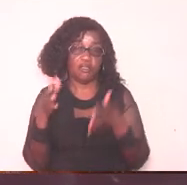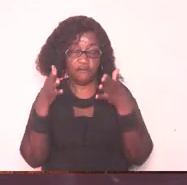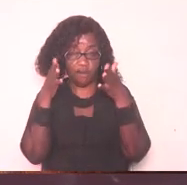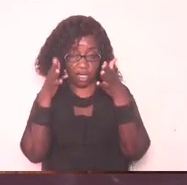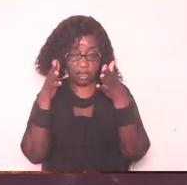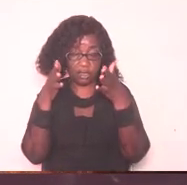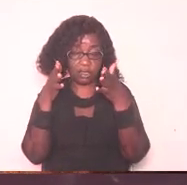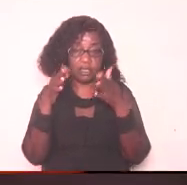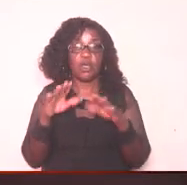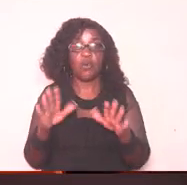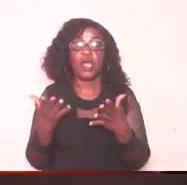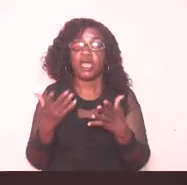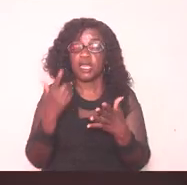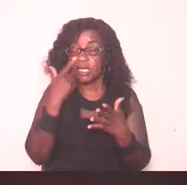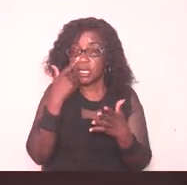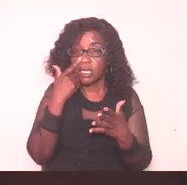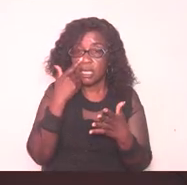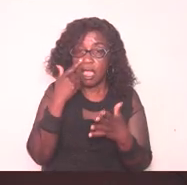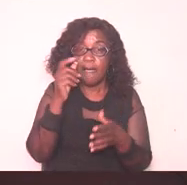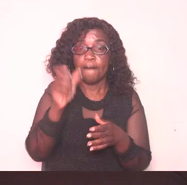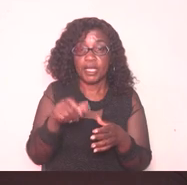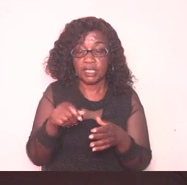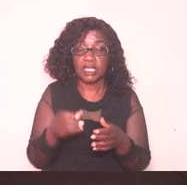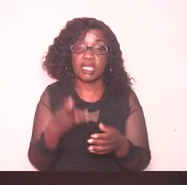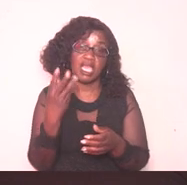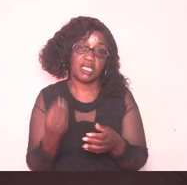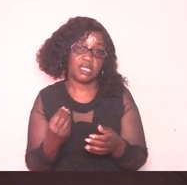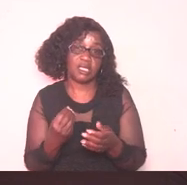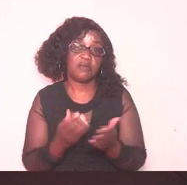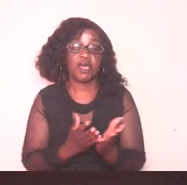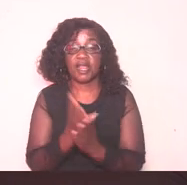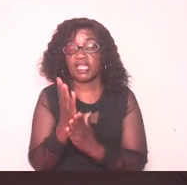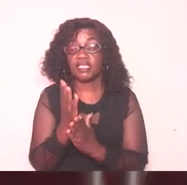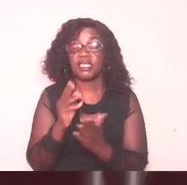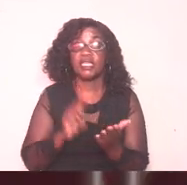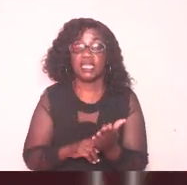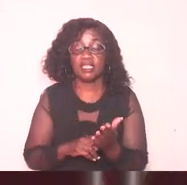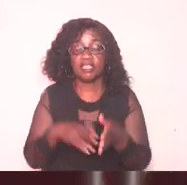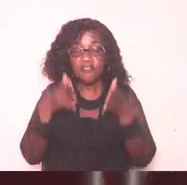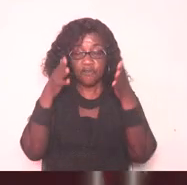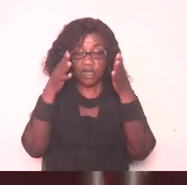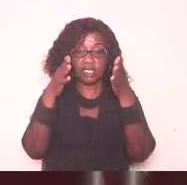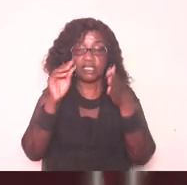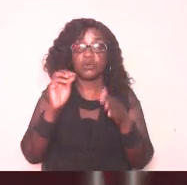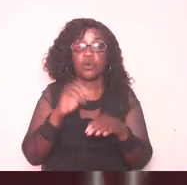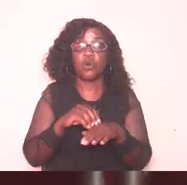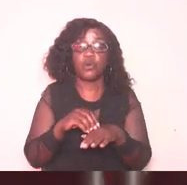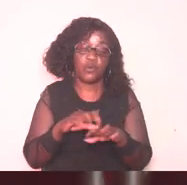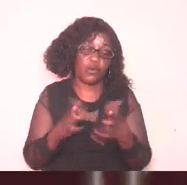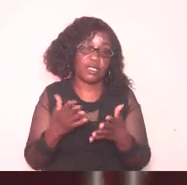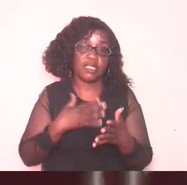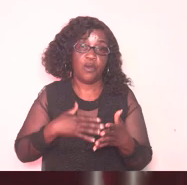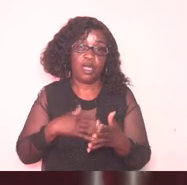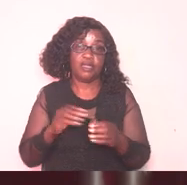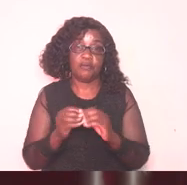This is what we want to focus on. We are saying once people have their right, once people have their self-determination, We really want to focus